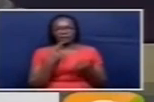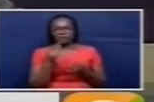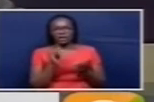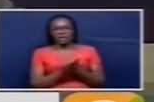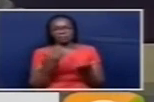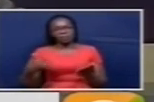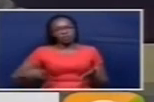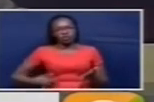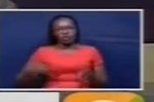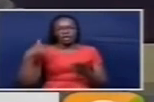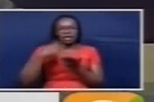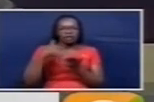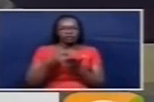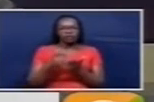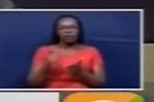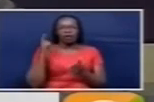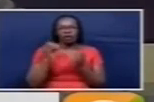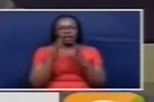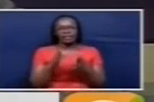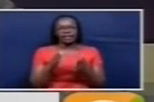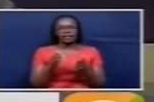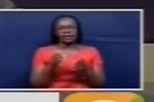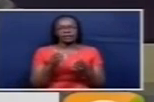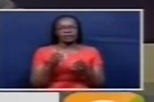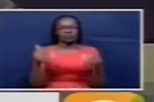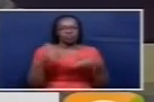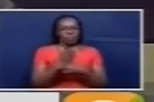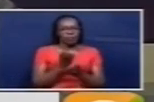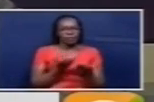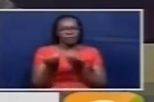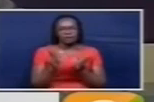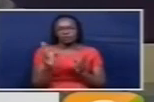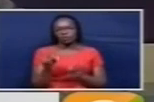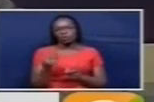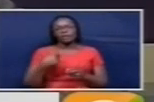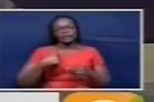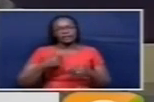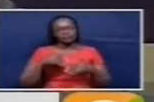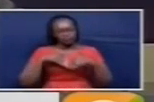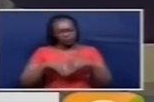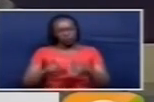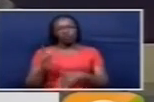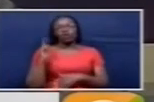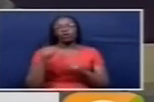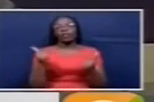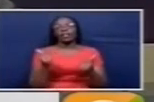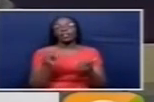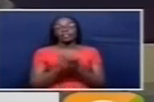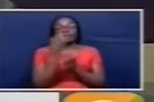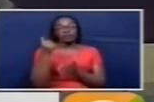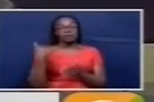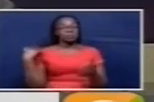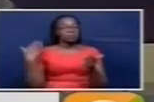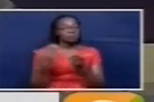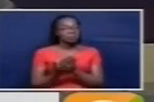something which is illegal. Uh-huh. Personally, as Babu Owino, I'm not illegitimate. I'm so legal, and that's why you've never had any case in any police